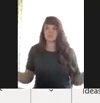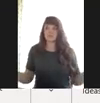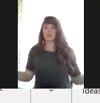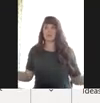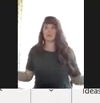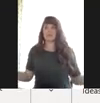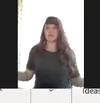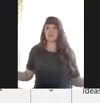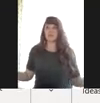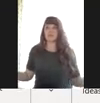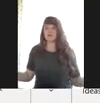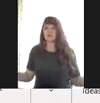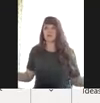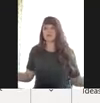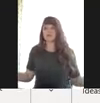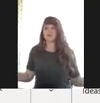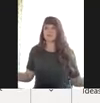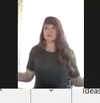I don't know the word you would want to use there.